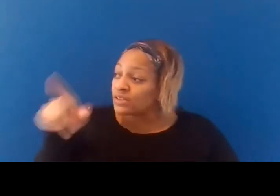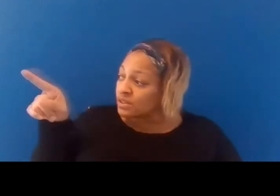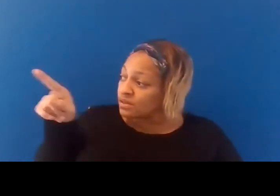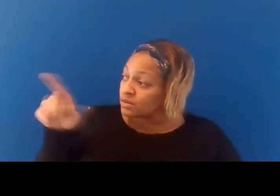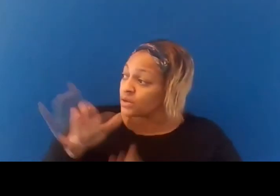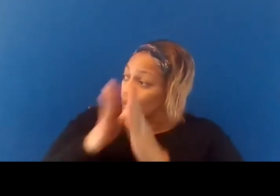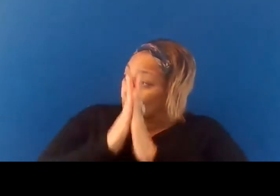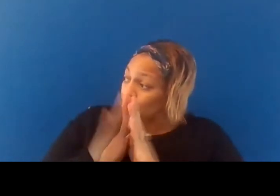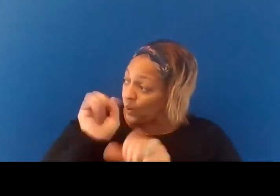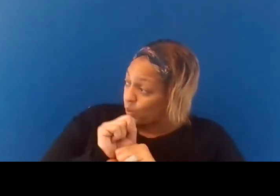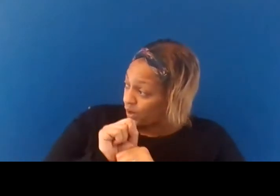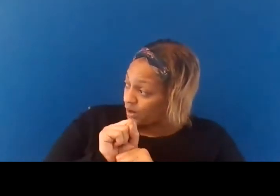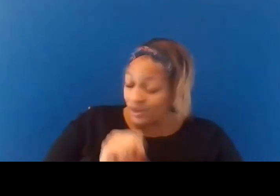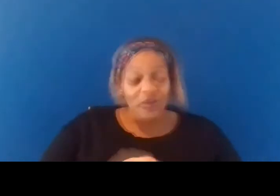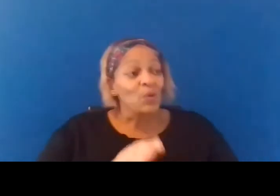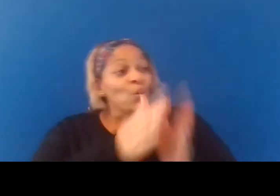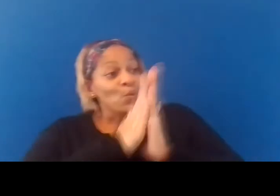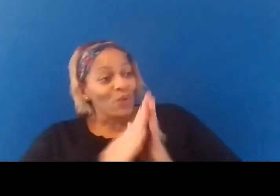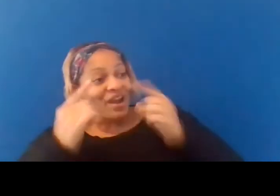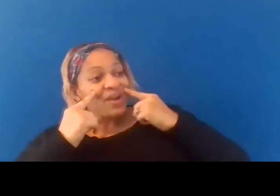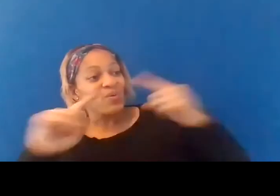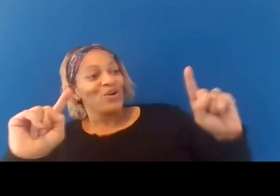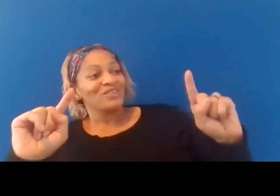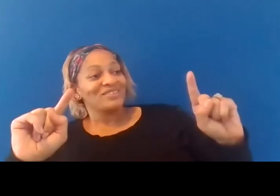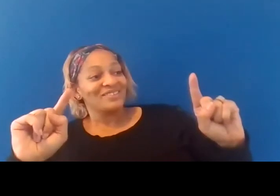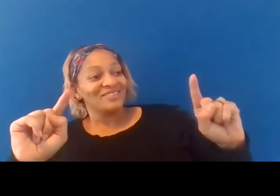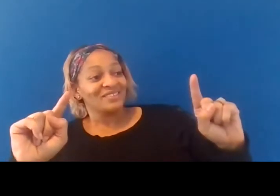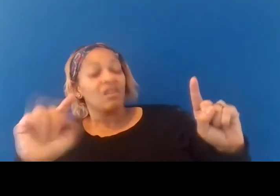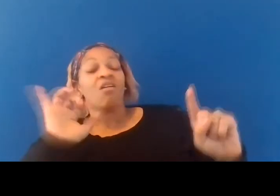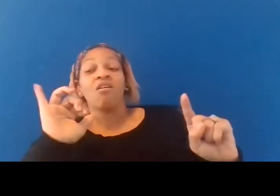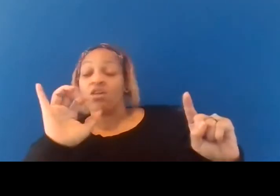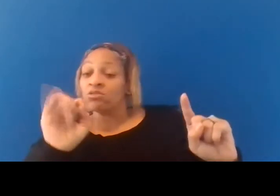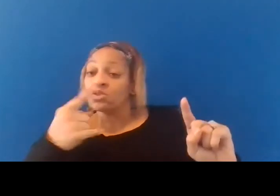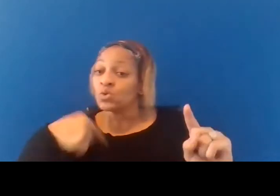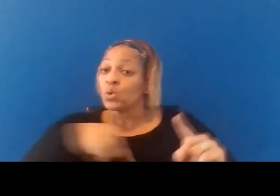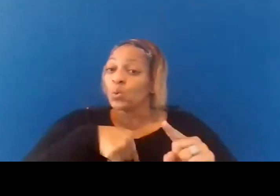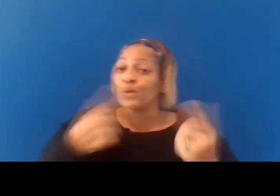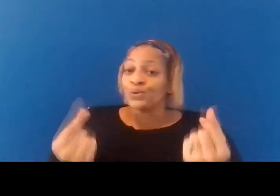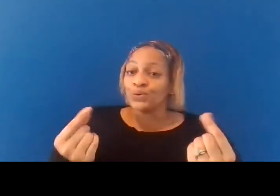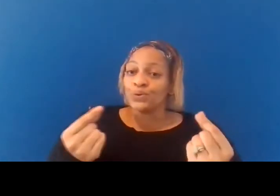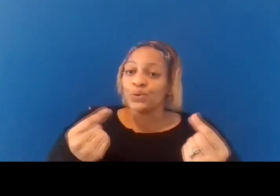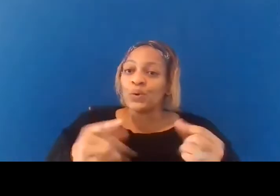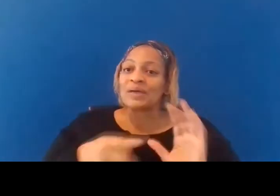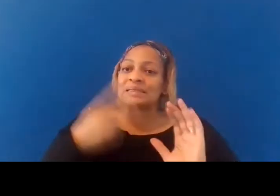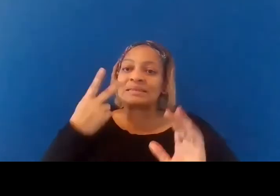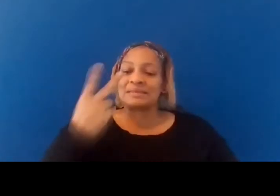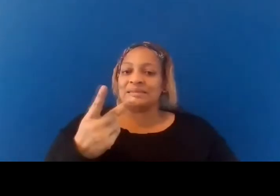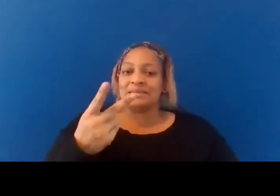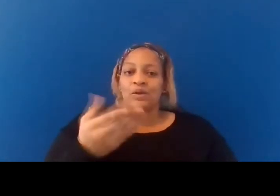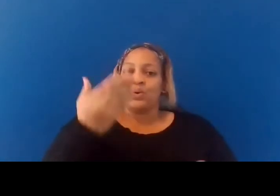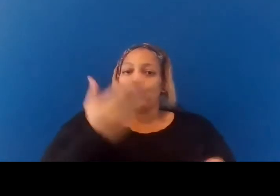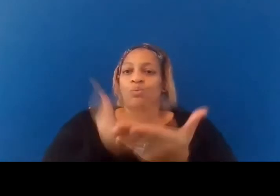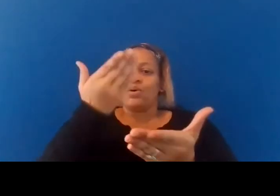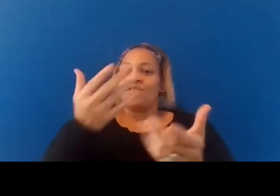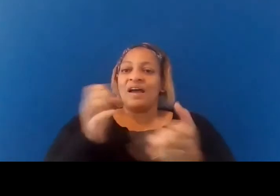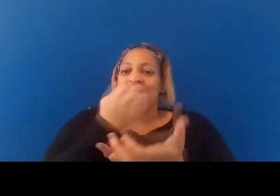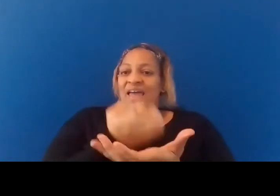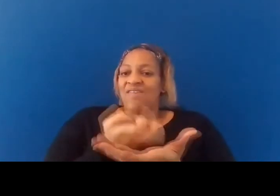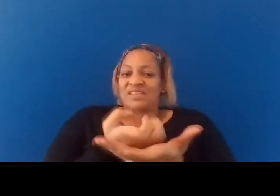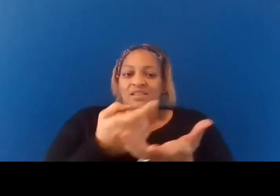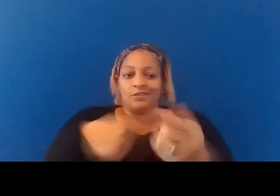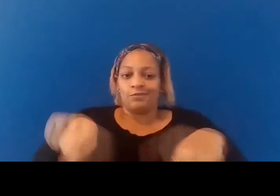work? Prayer works. Prayer works. Then we should be able to see proof or evidence of